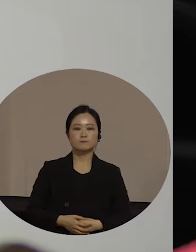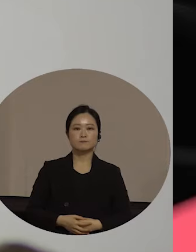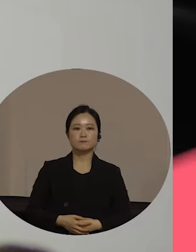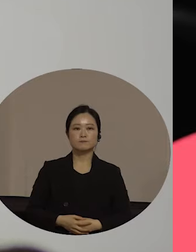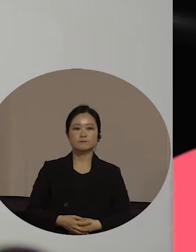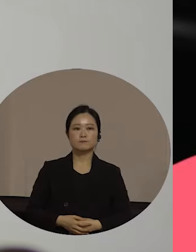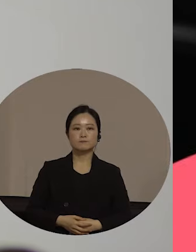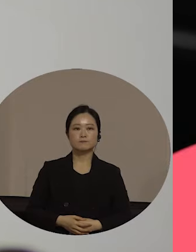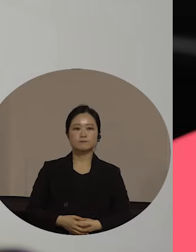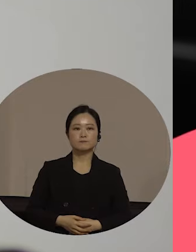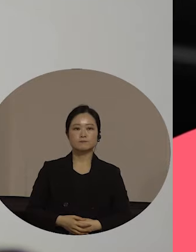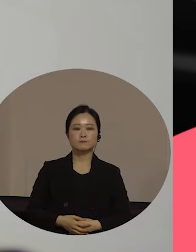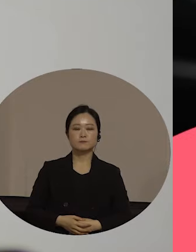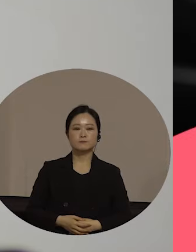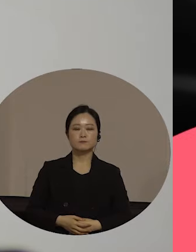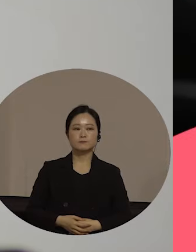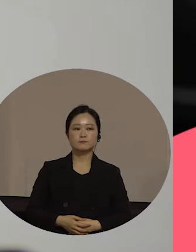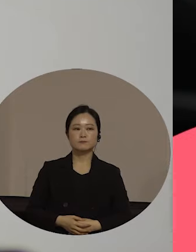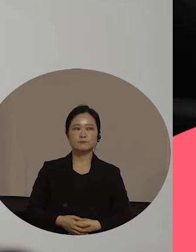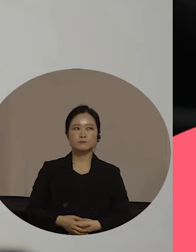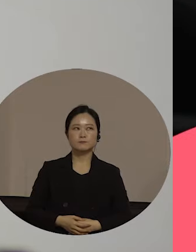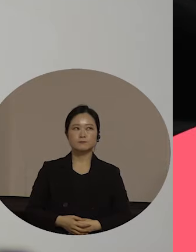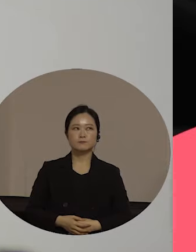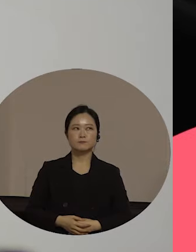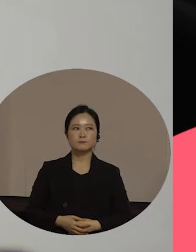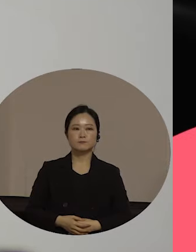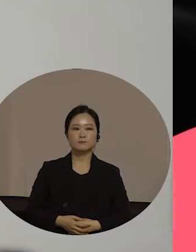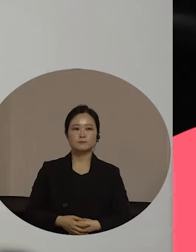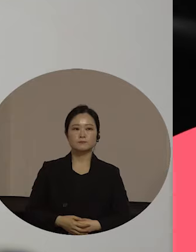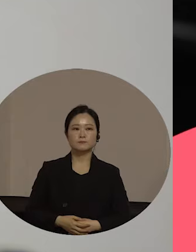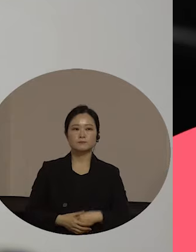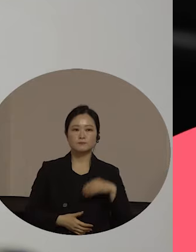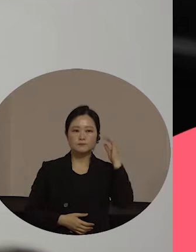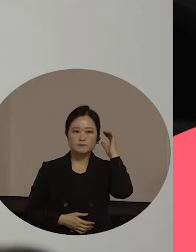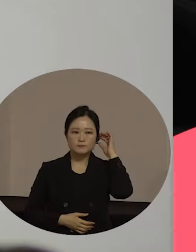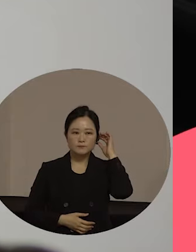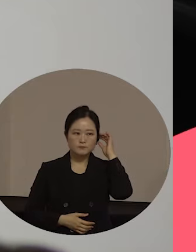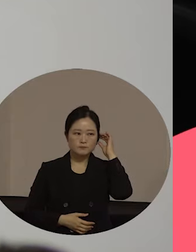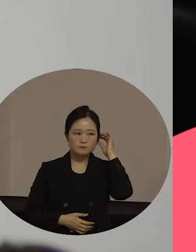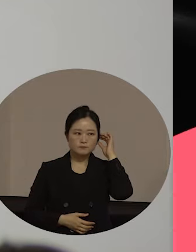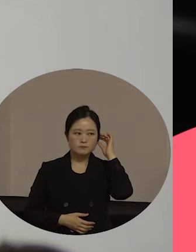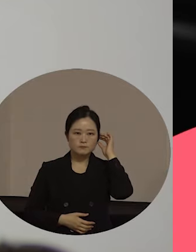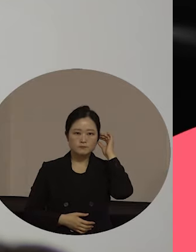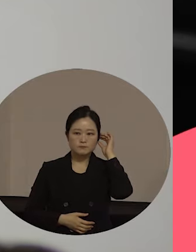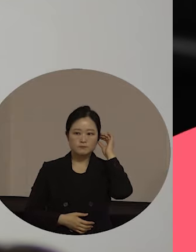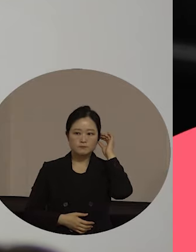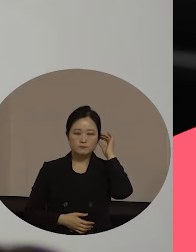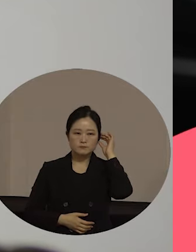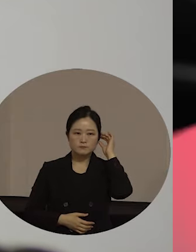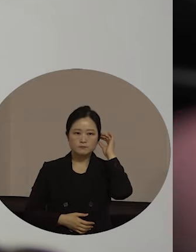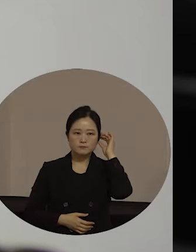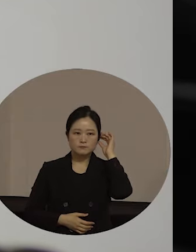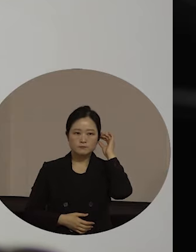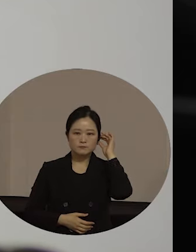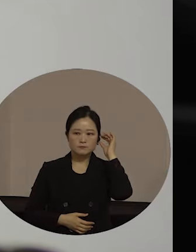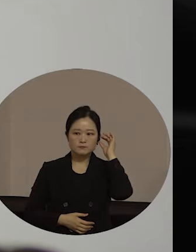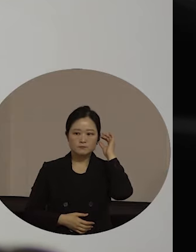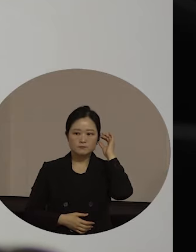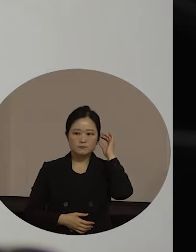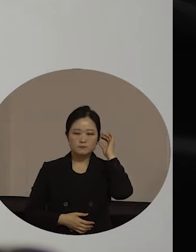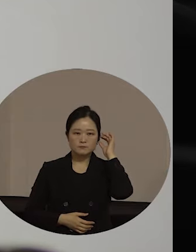hour. The whole Finnish leisure model was invented because we wanted to reach